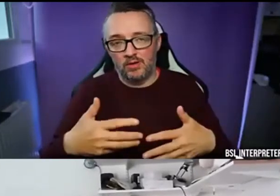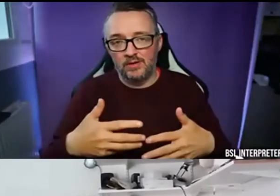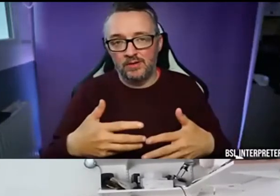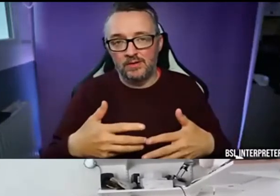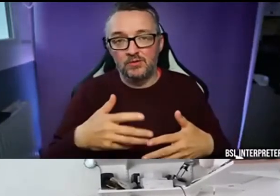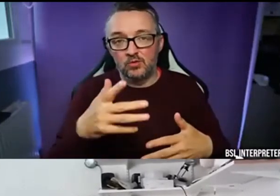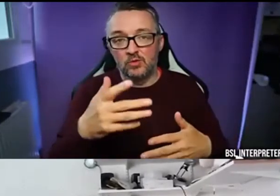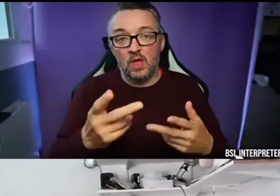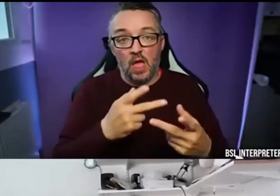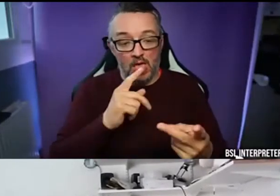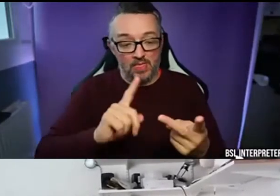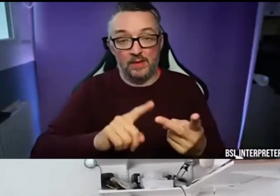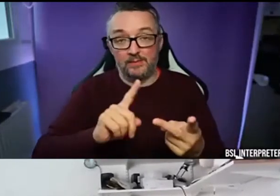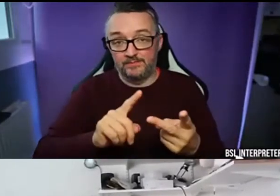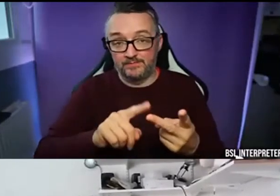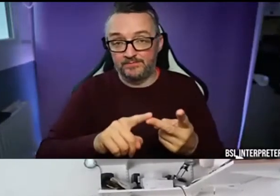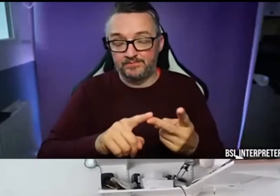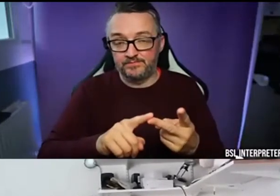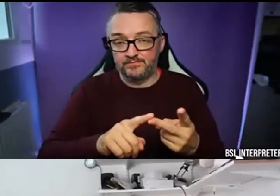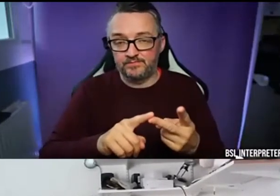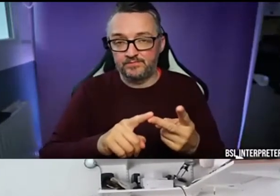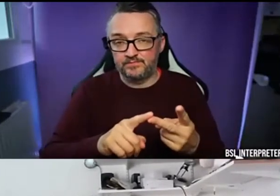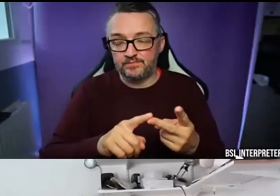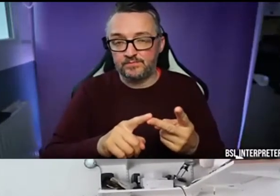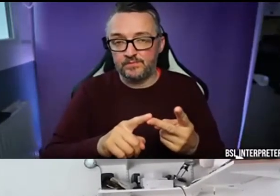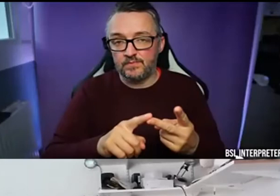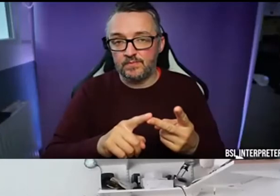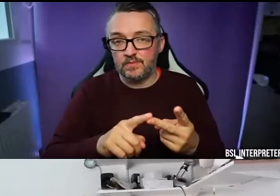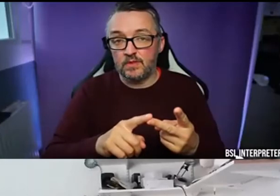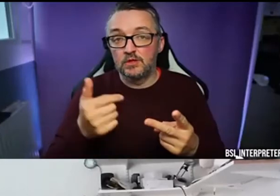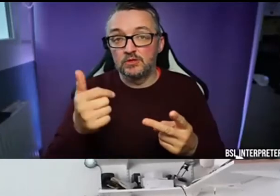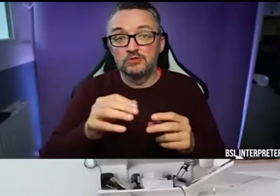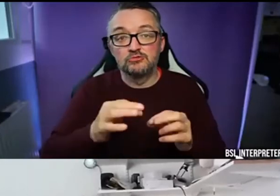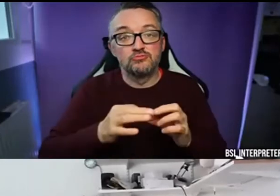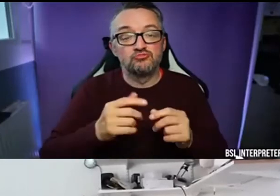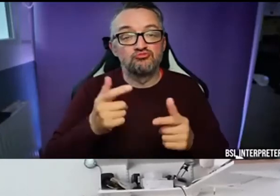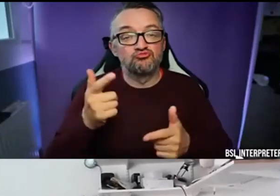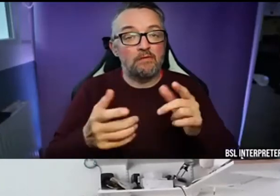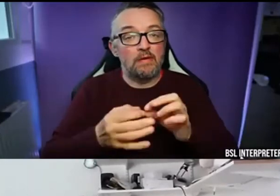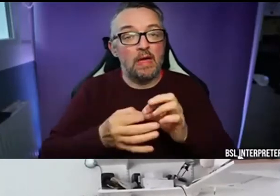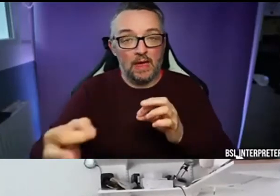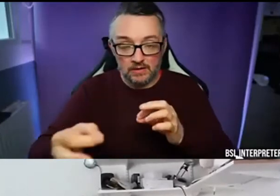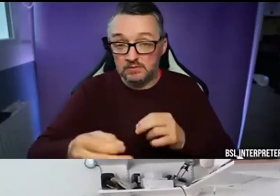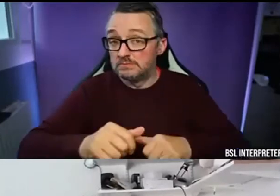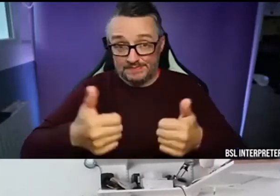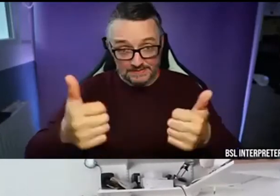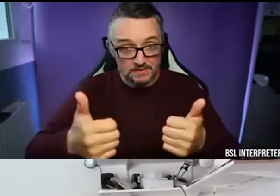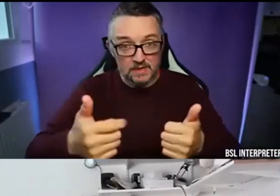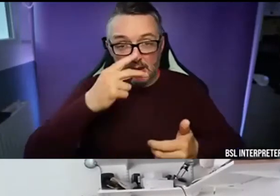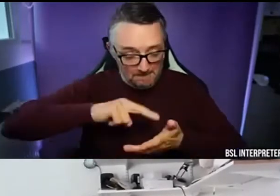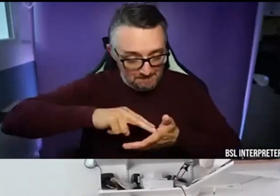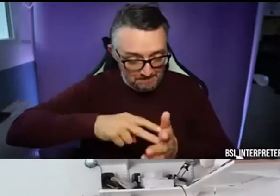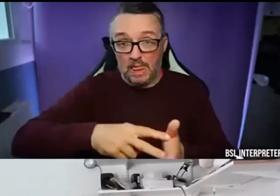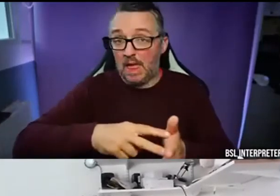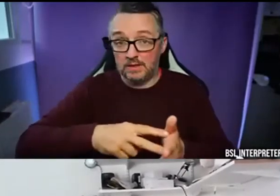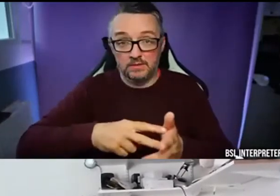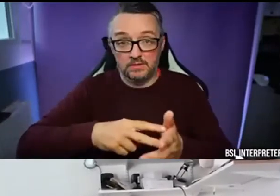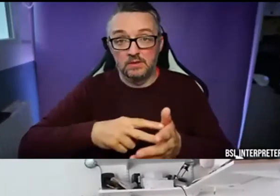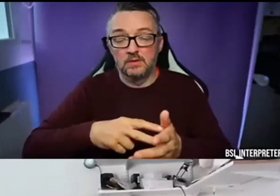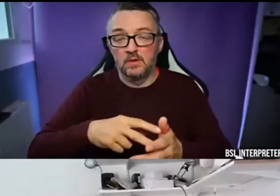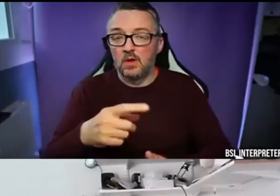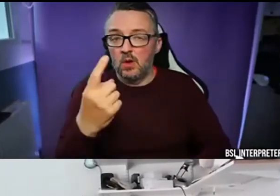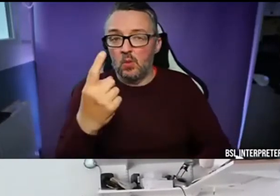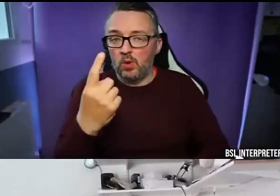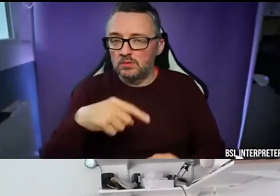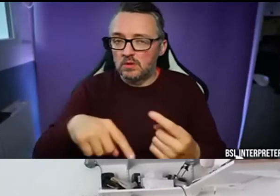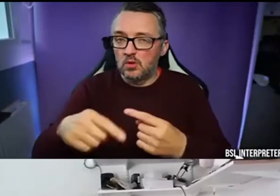Another point that we picked up on is it's great to have Traveline and to be able to plan your journey, but one of the things I think people with